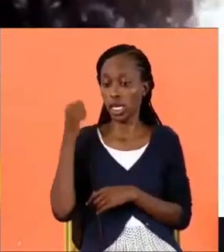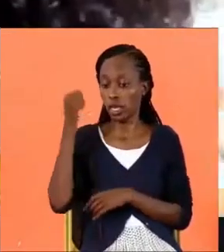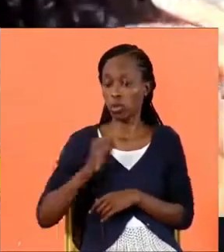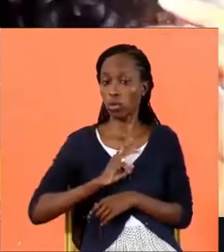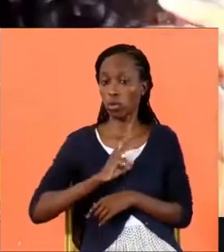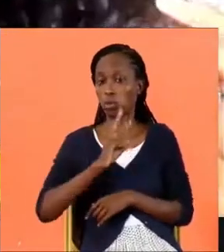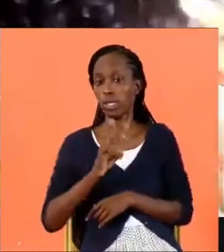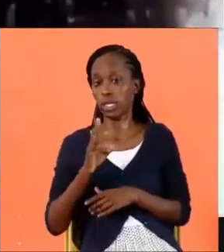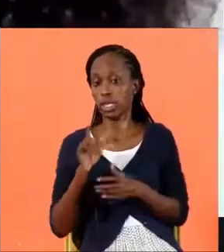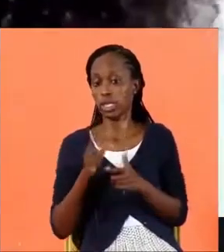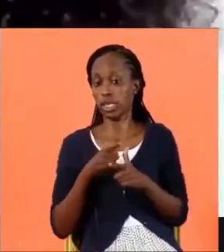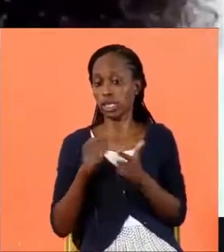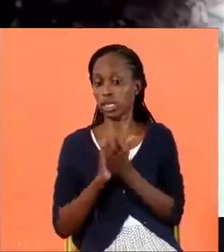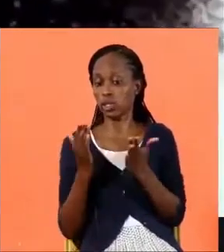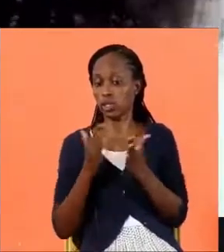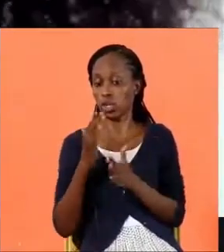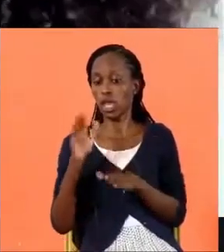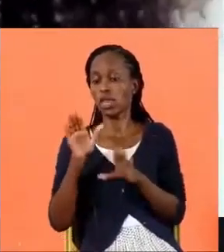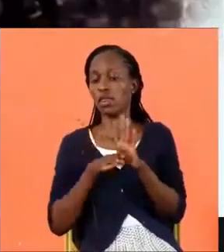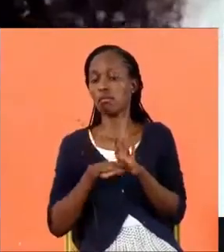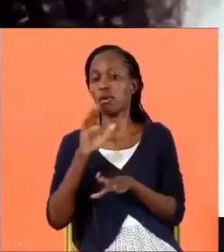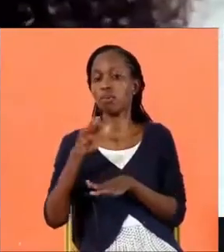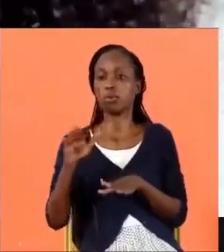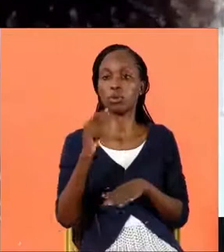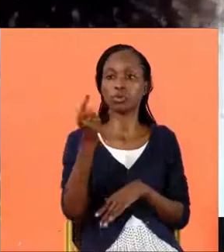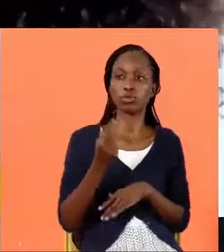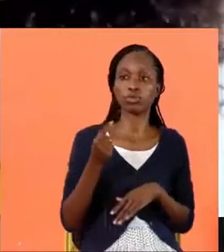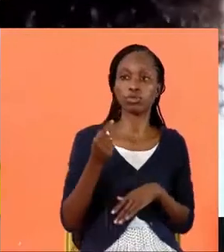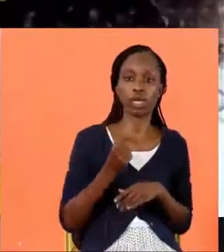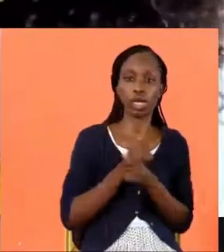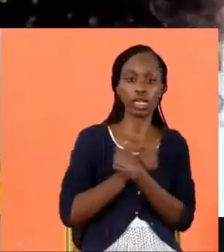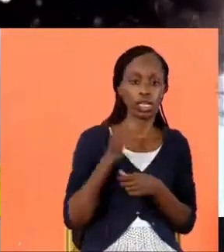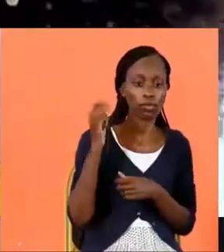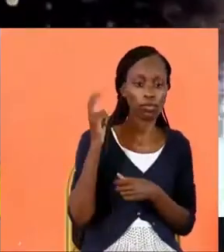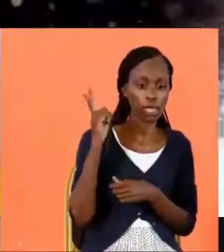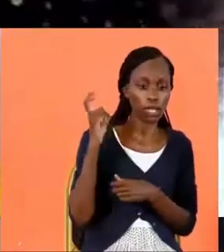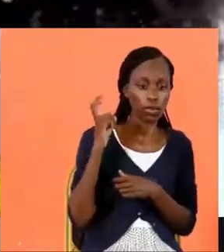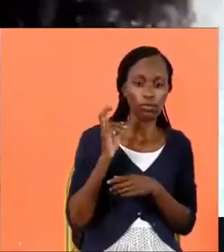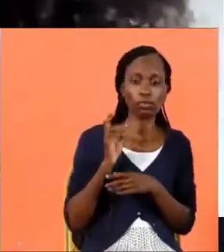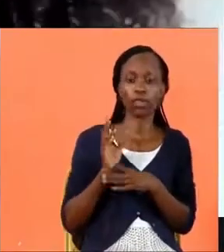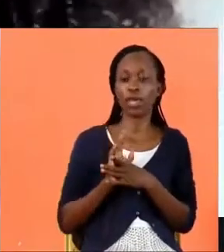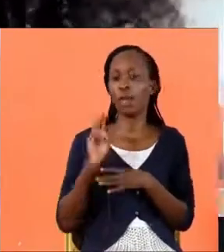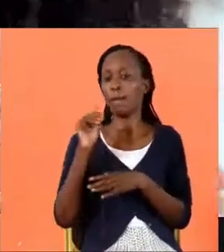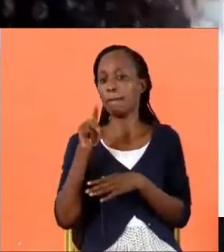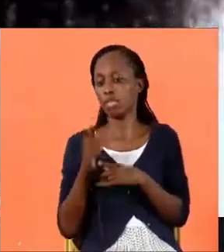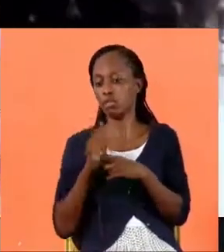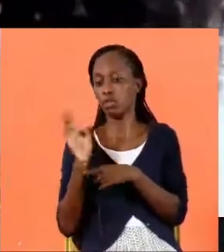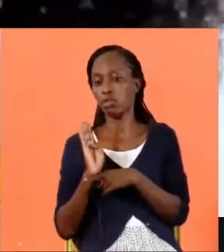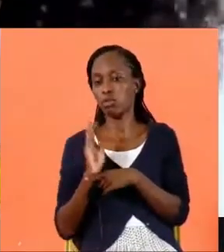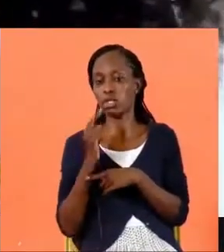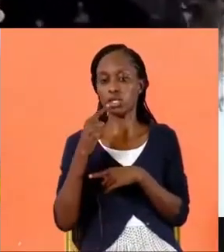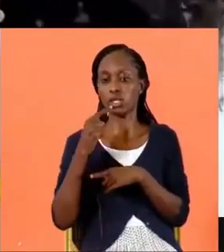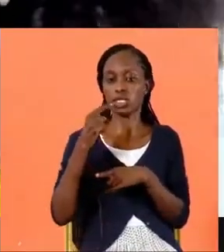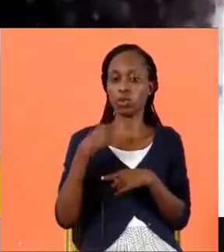our parliamentarians come into play. I loved listening to the members of parliament from Burundi talking about this. We are so